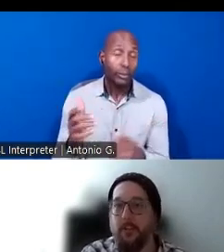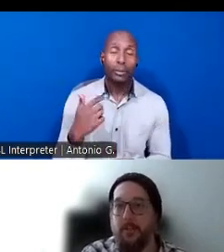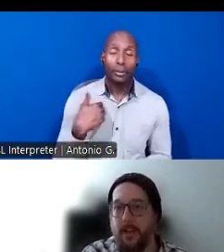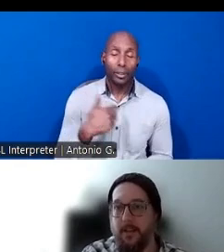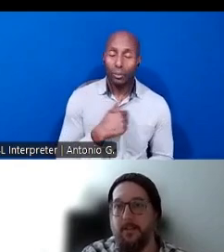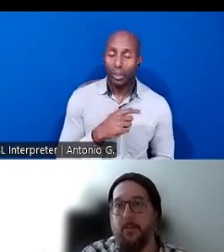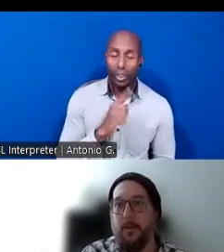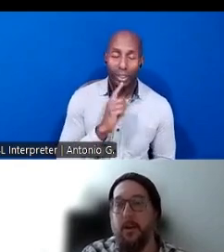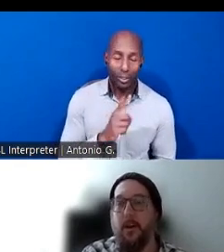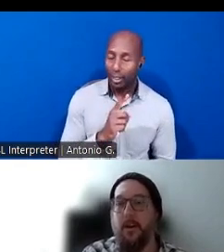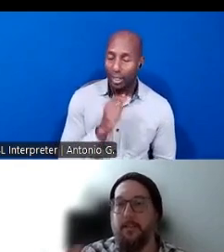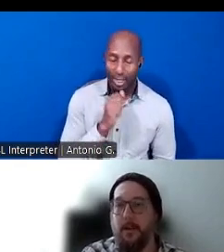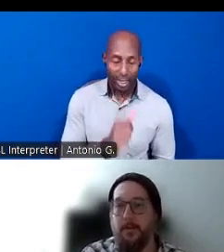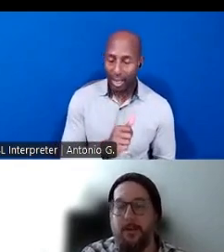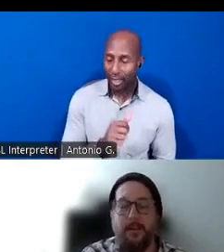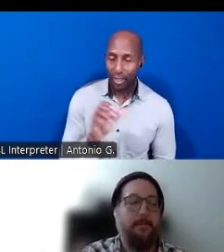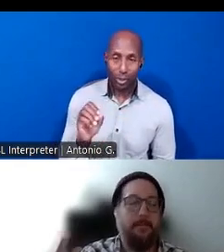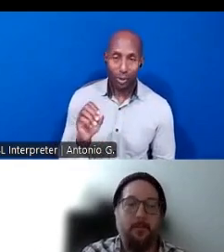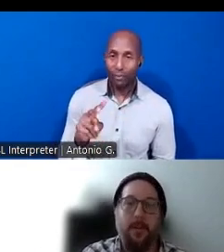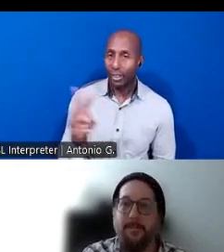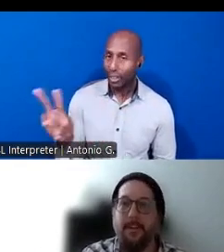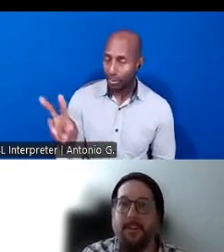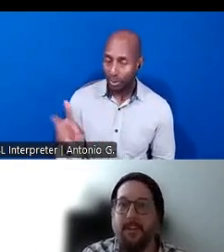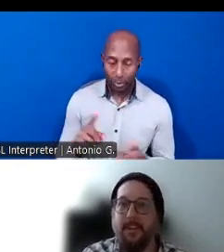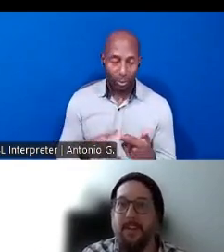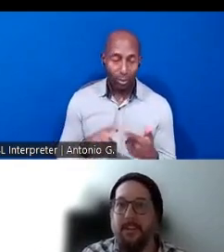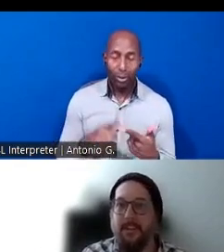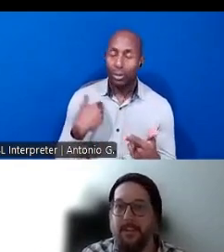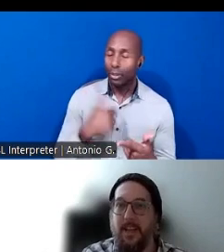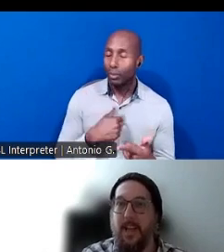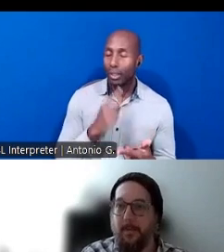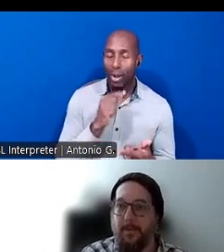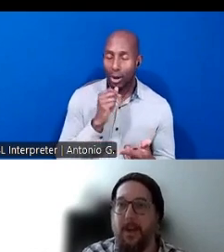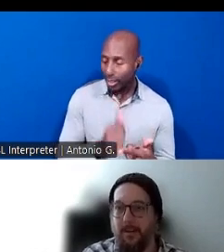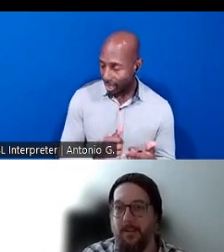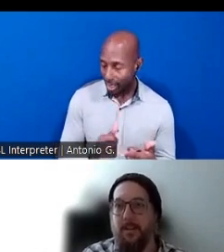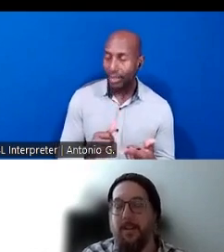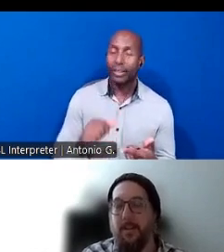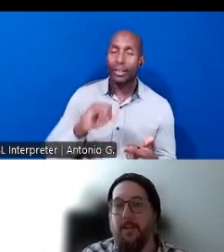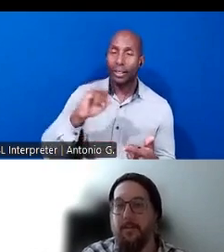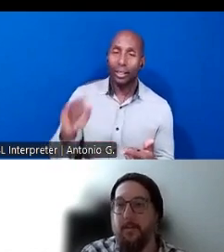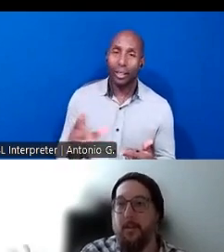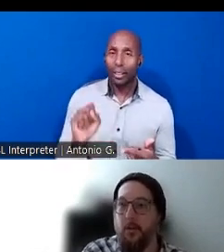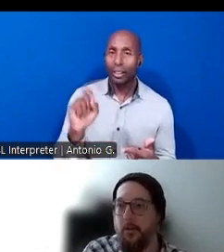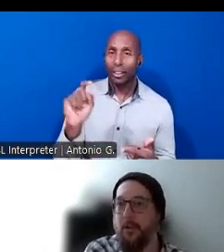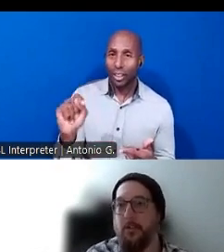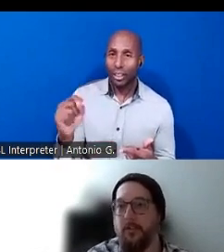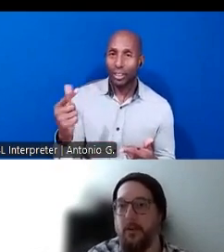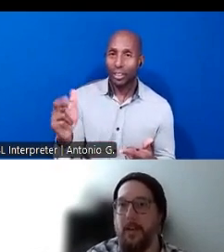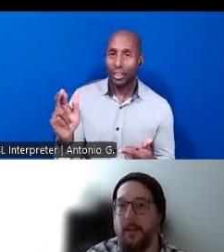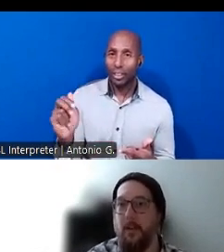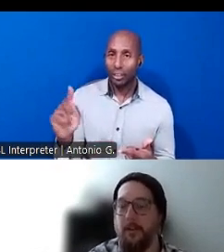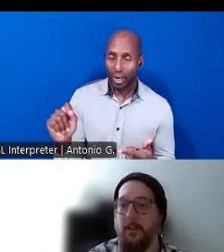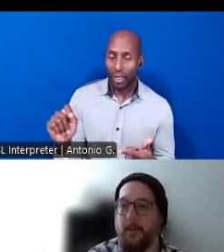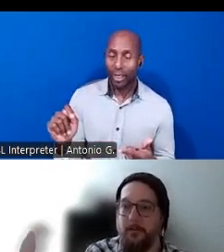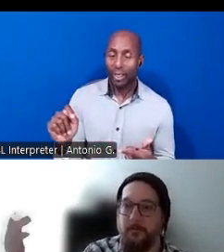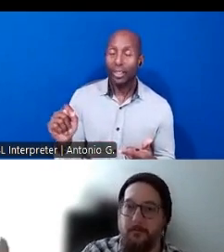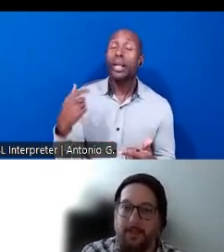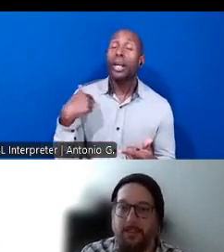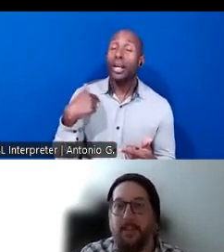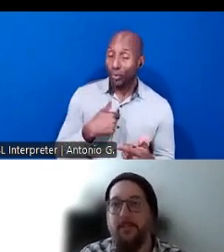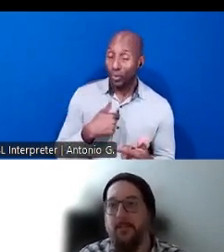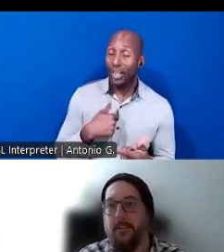not just grants. We are a separate grant funded TA provider who is also an